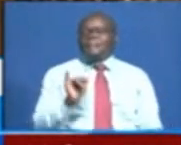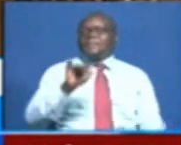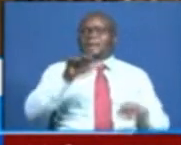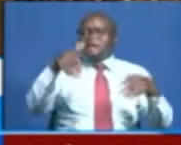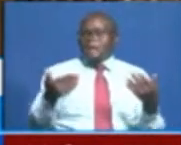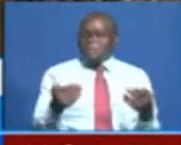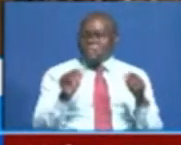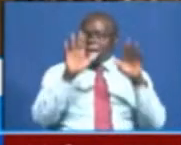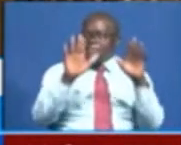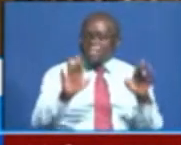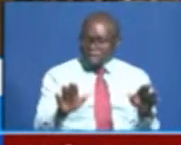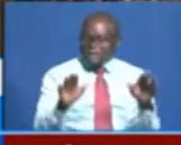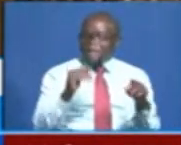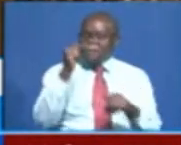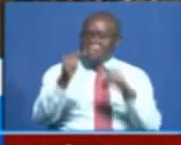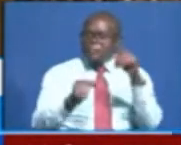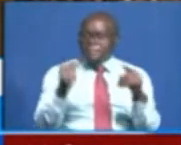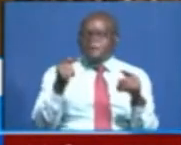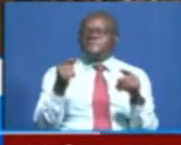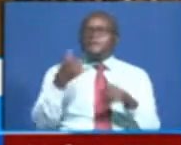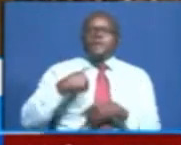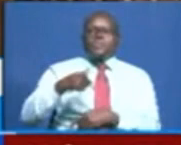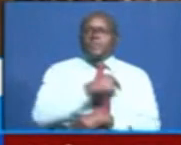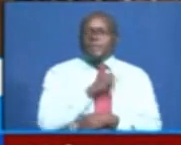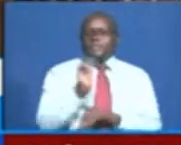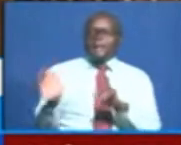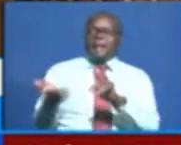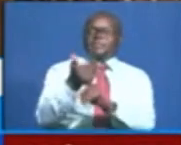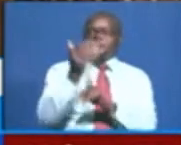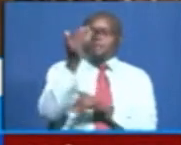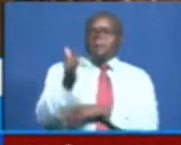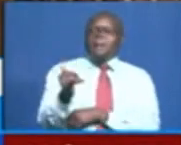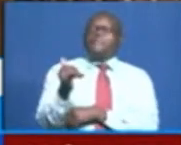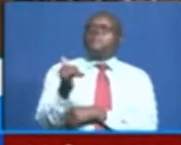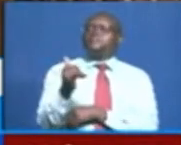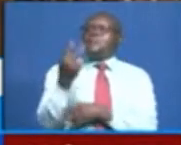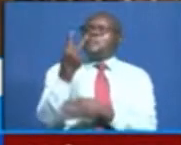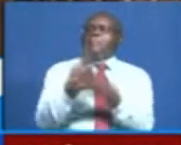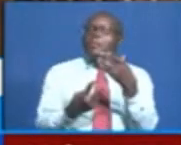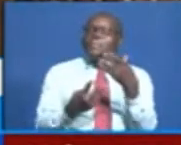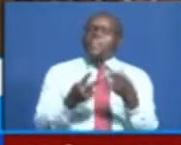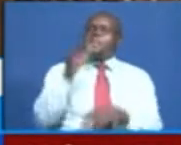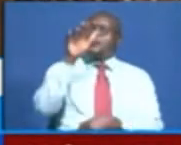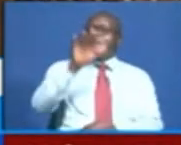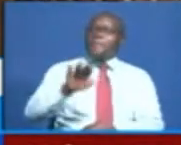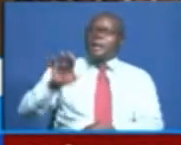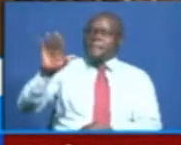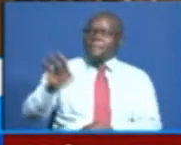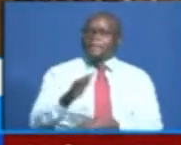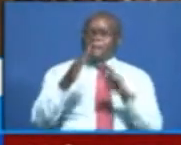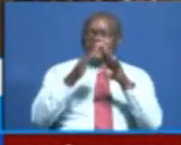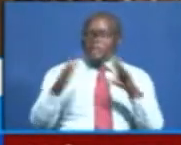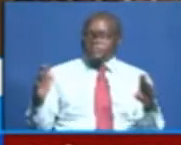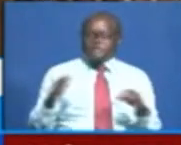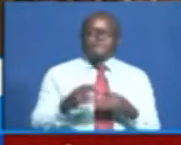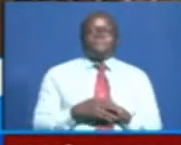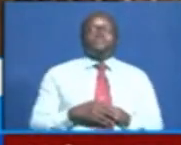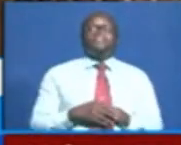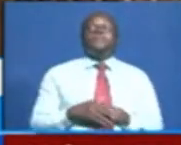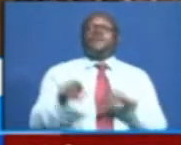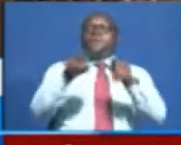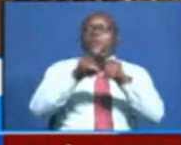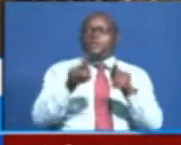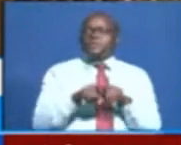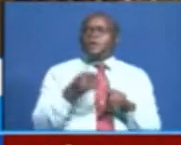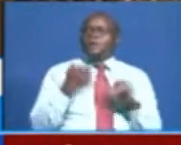tangible and progressive milestones will be realized by bicameral parliament. Distinguished senators, I also wish to